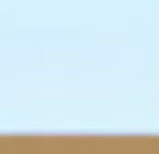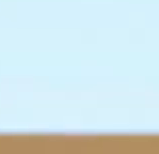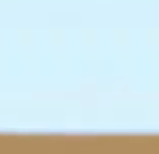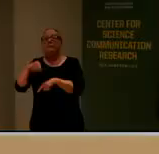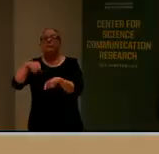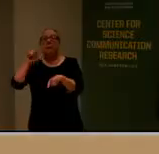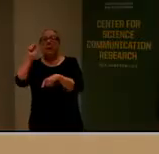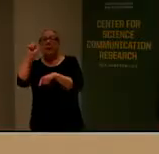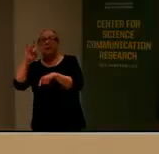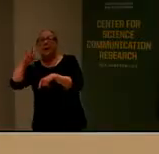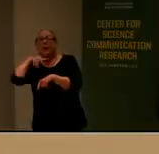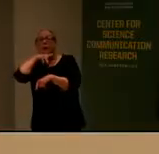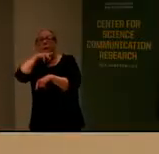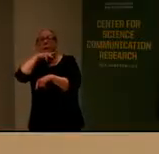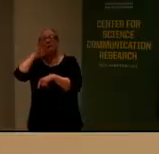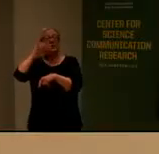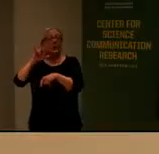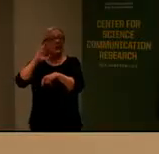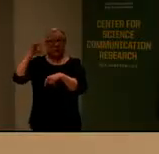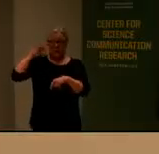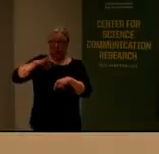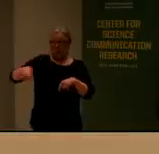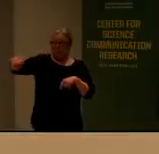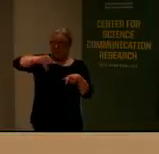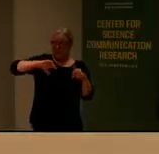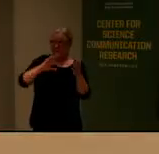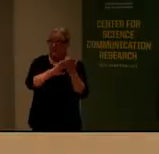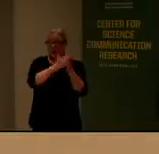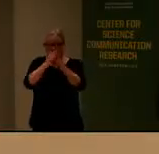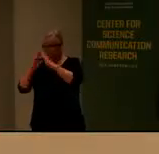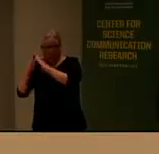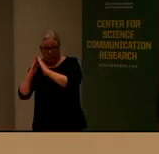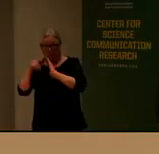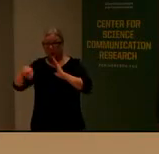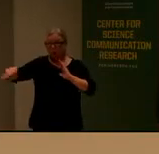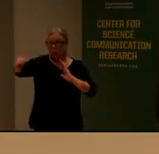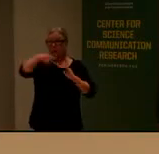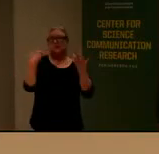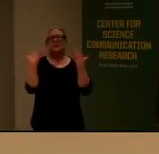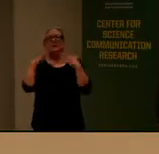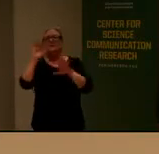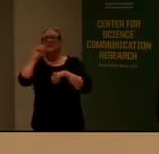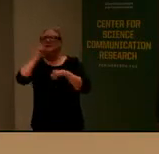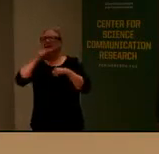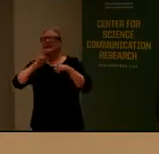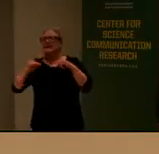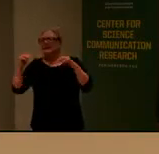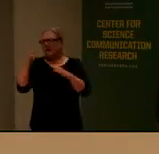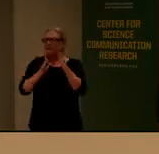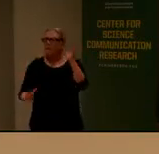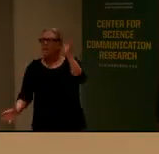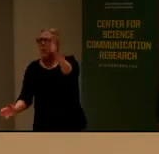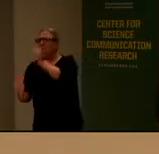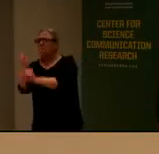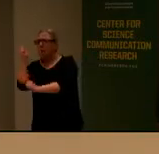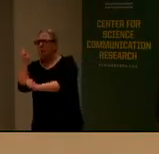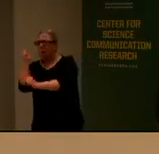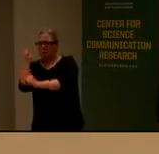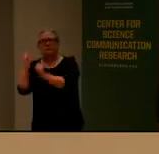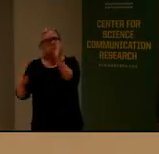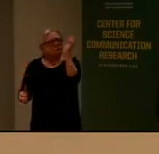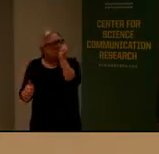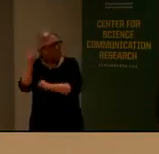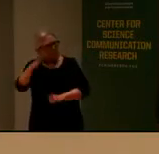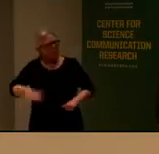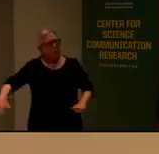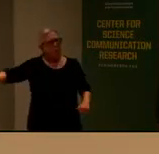fact that it will benefit most those communities that have suffered disproportionately the most and contributed the least. If that's not enough